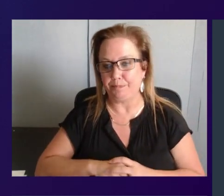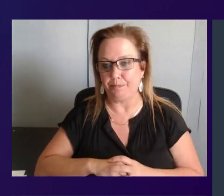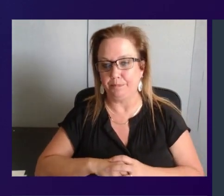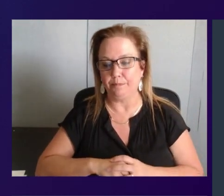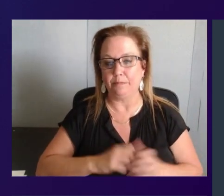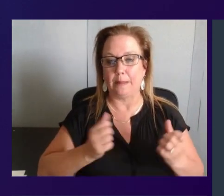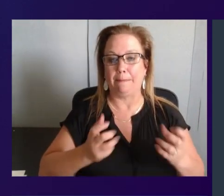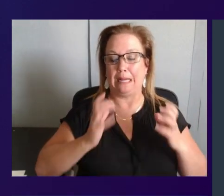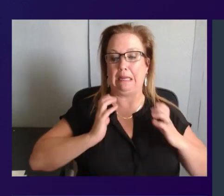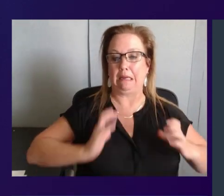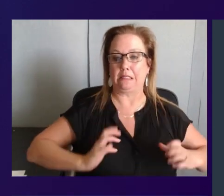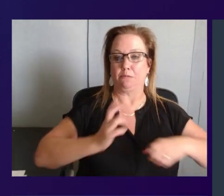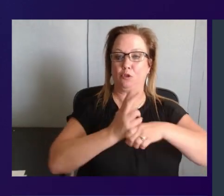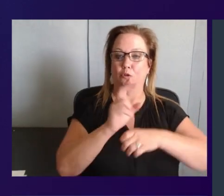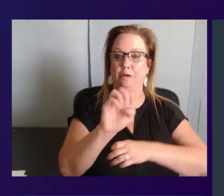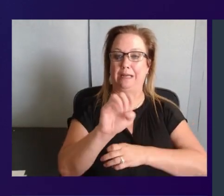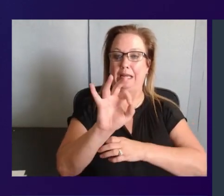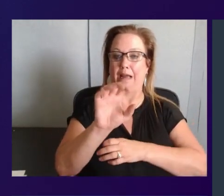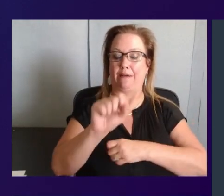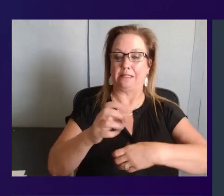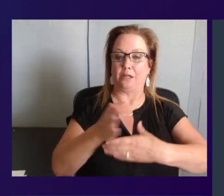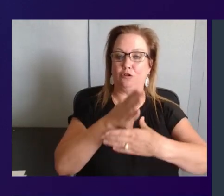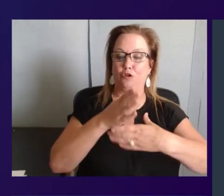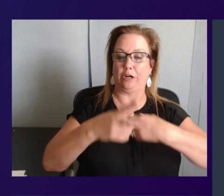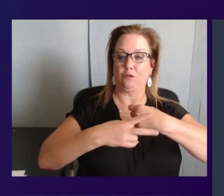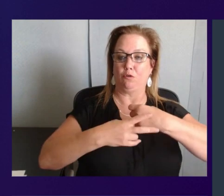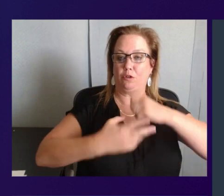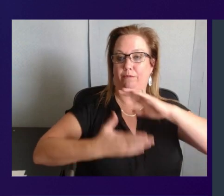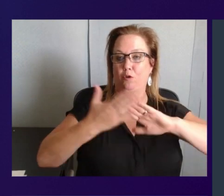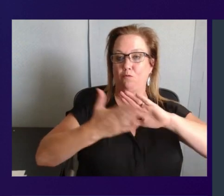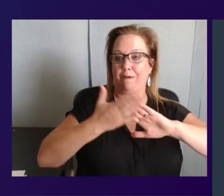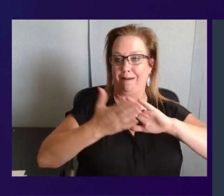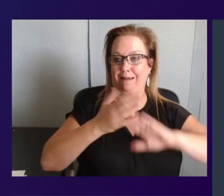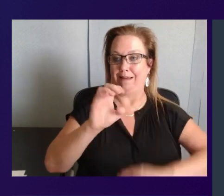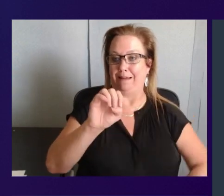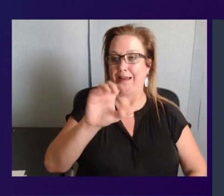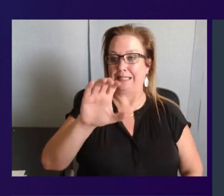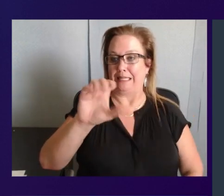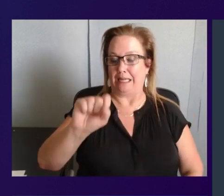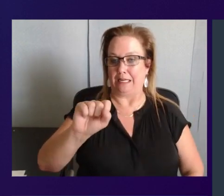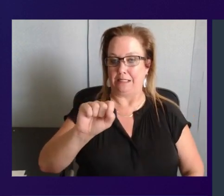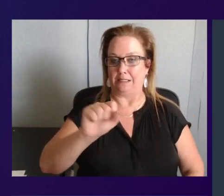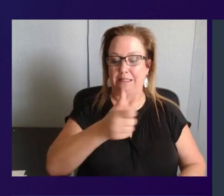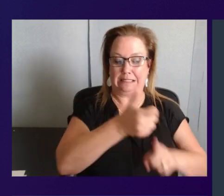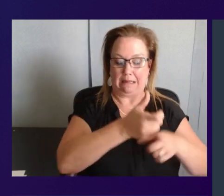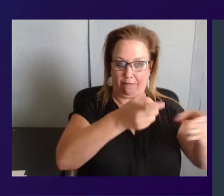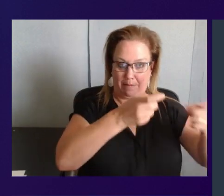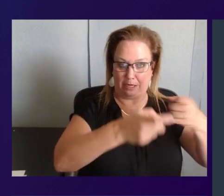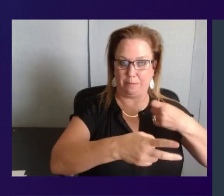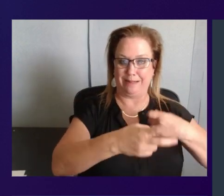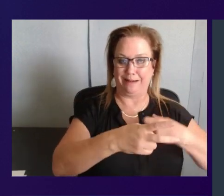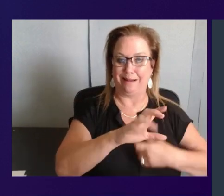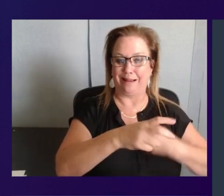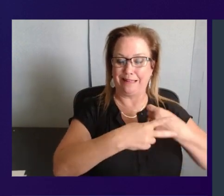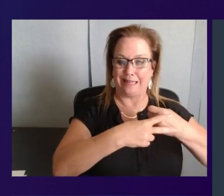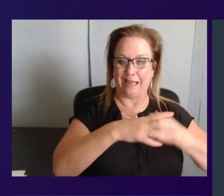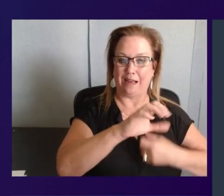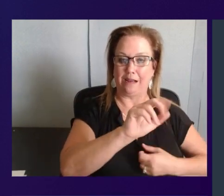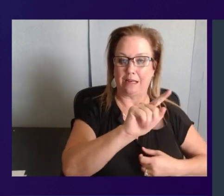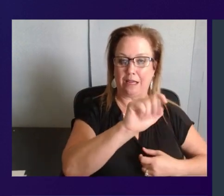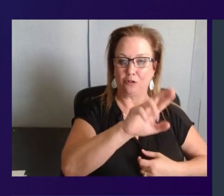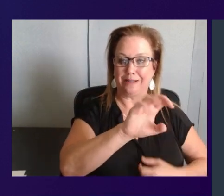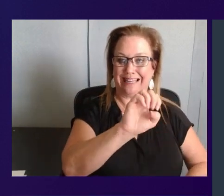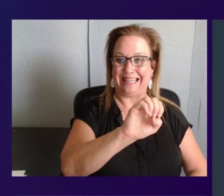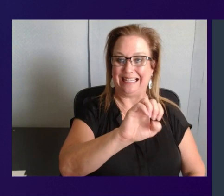Many customers use EFS as shared storage for running container clusters, both on self-managed containers running on EC2